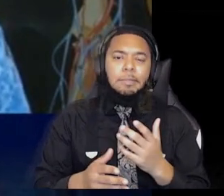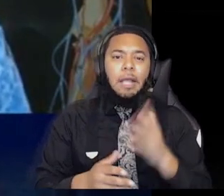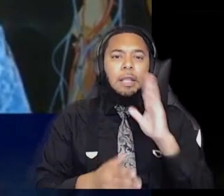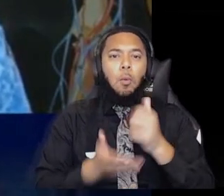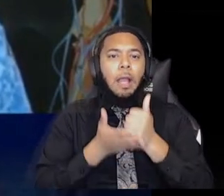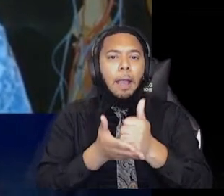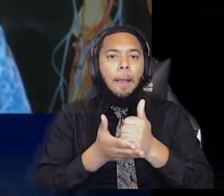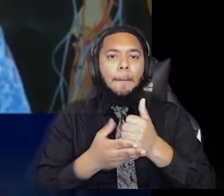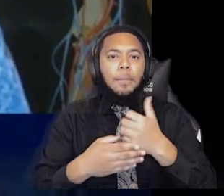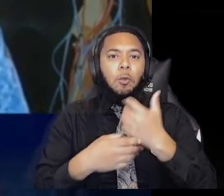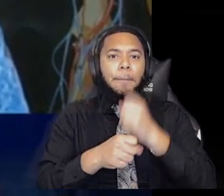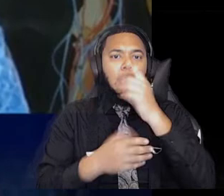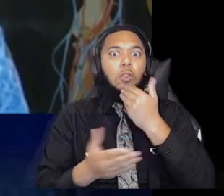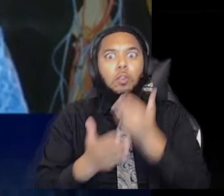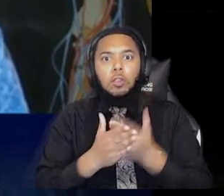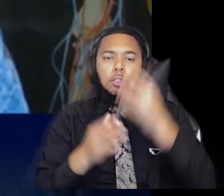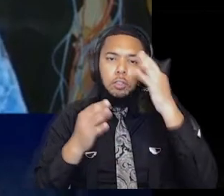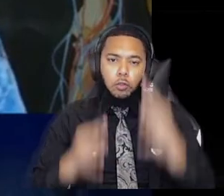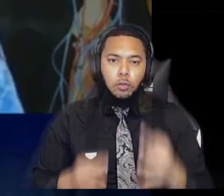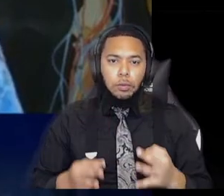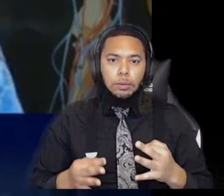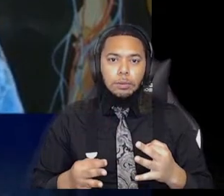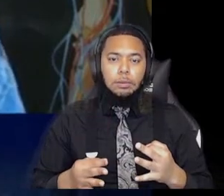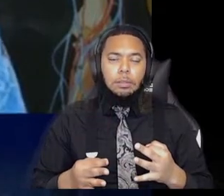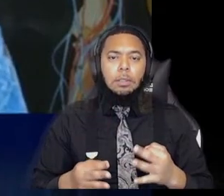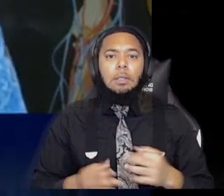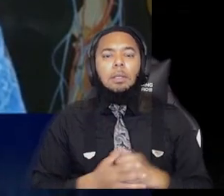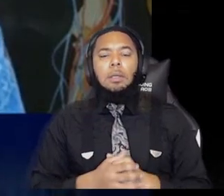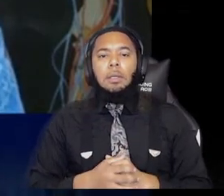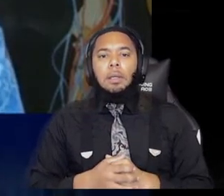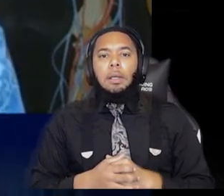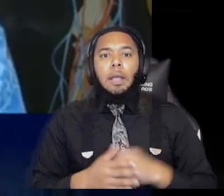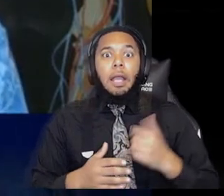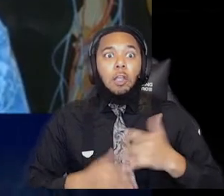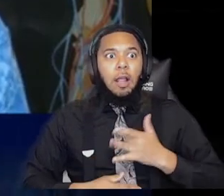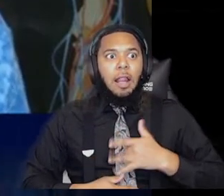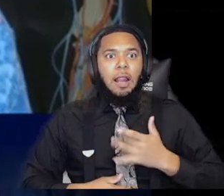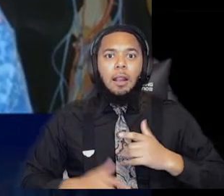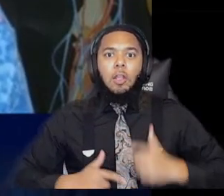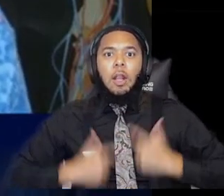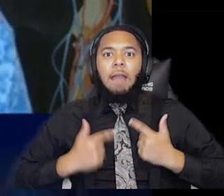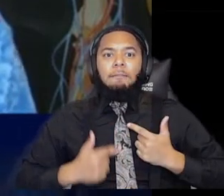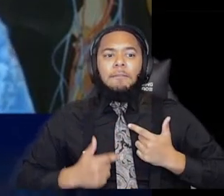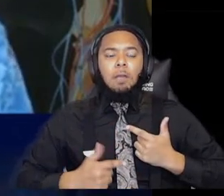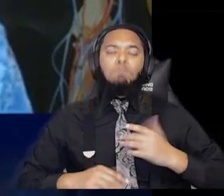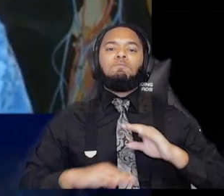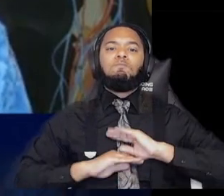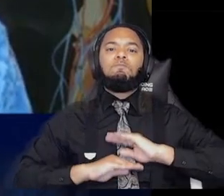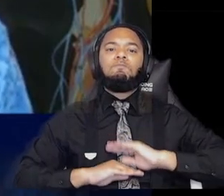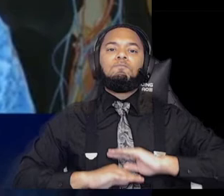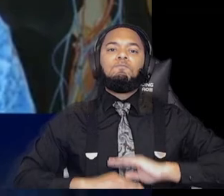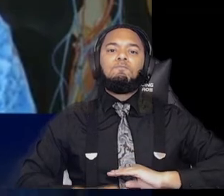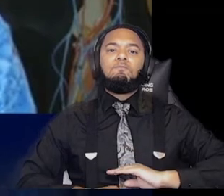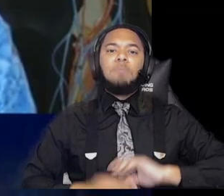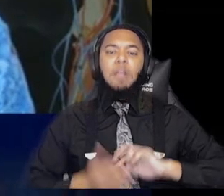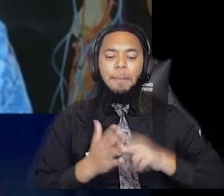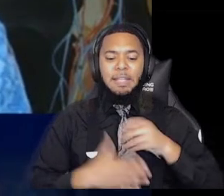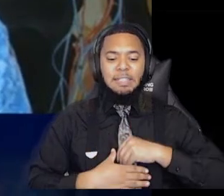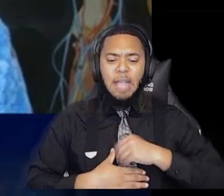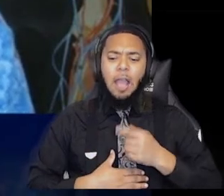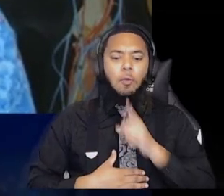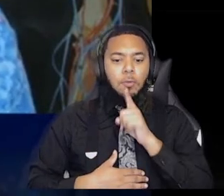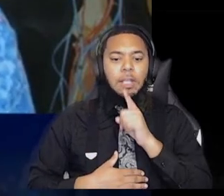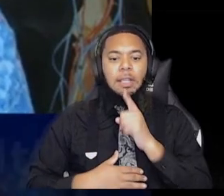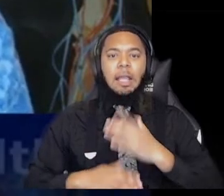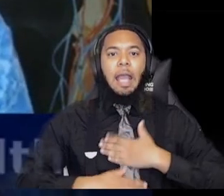good choices and have incredible fulfillment in life. It means you're going to be at peace with yourself, and that's going to feel really